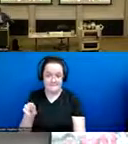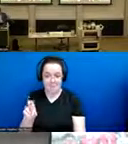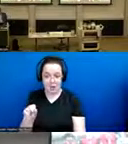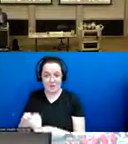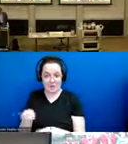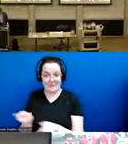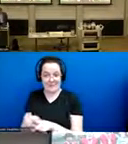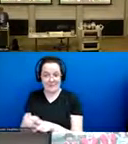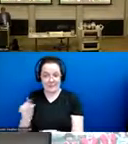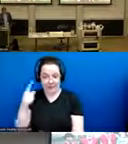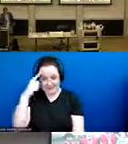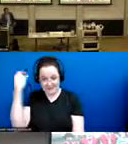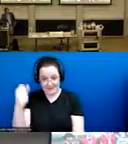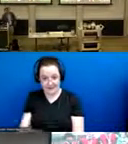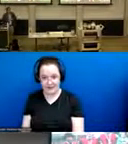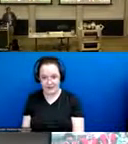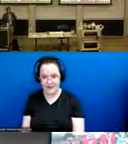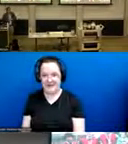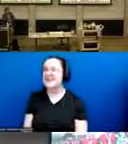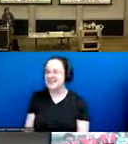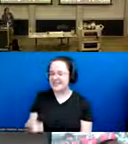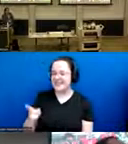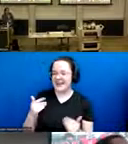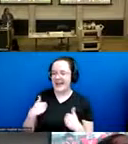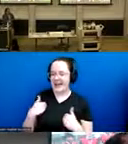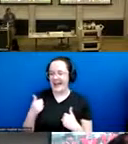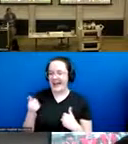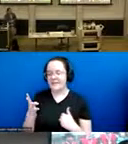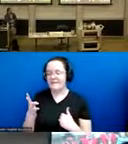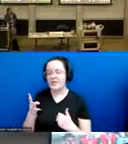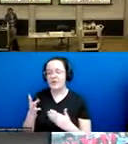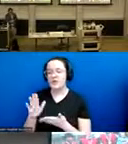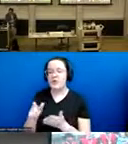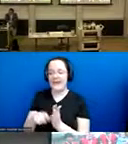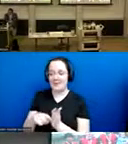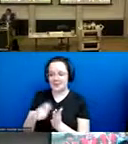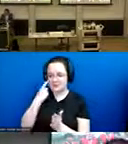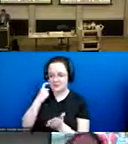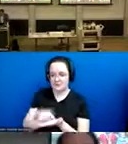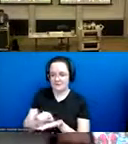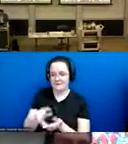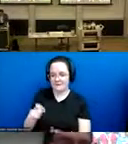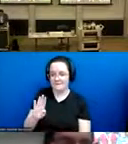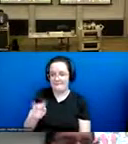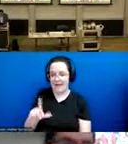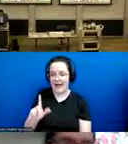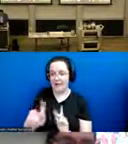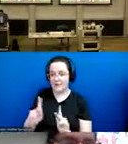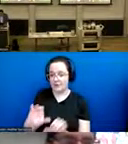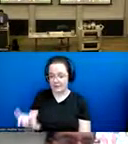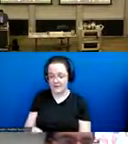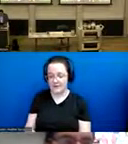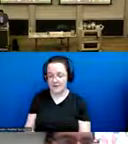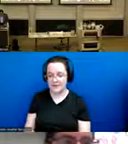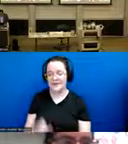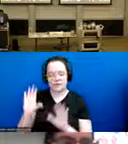It's a great question. As a matter of fact, there is a couple of papers that were published in PRL about a year ago where people are doing this. Let me just go to this slide. That's a